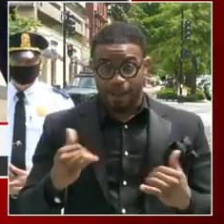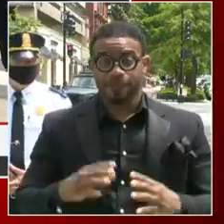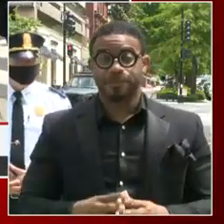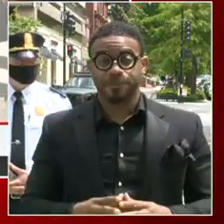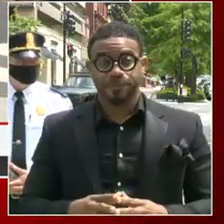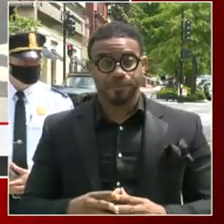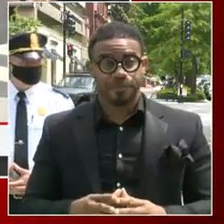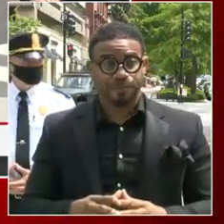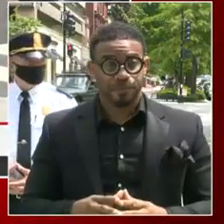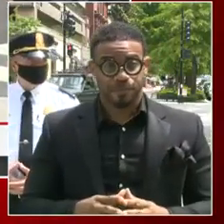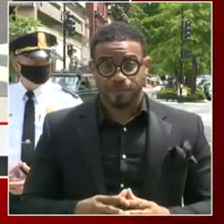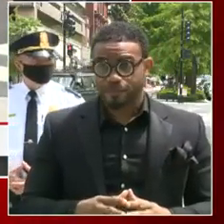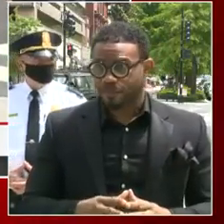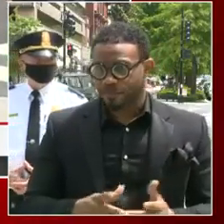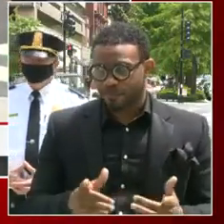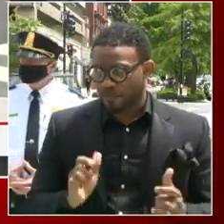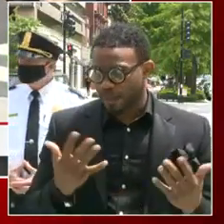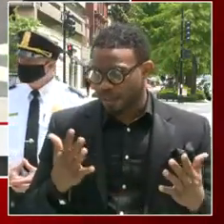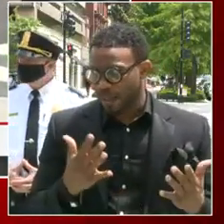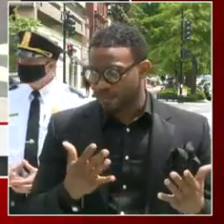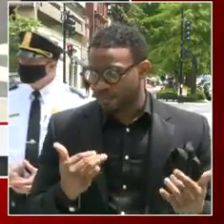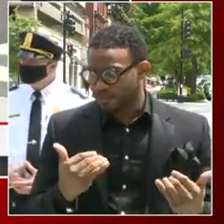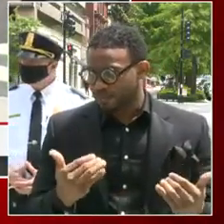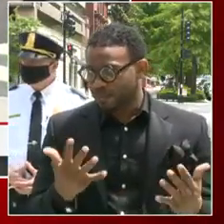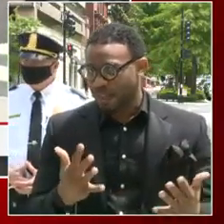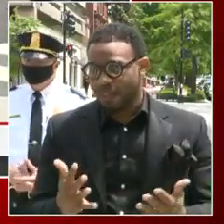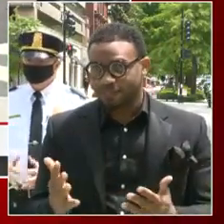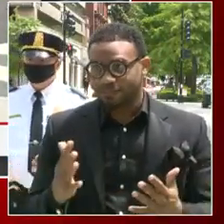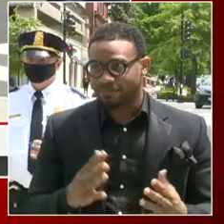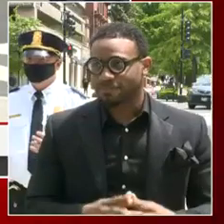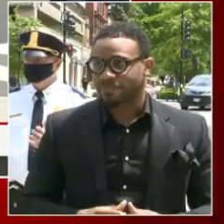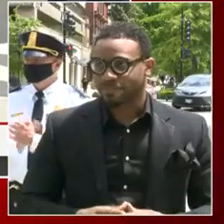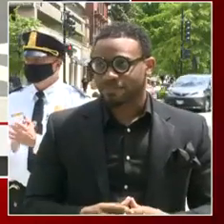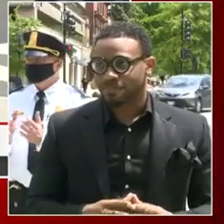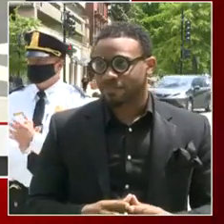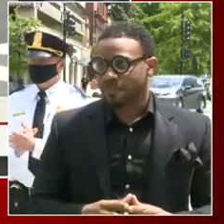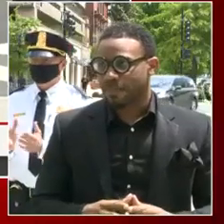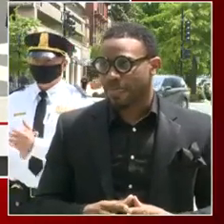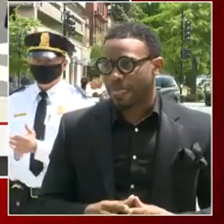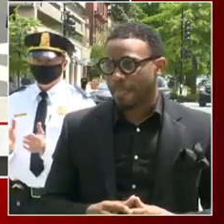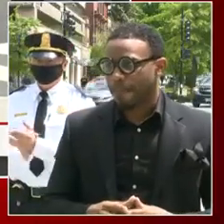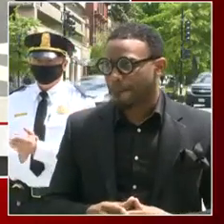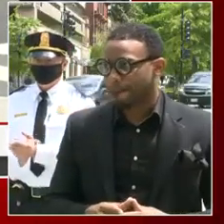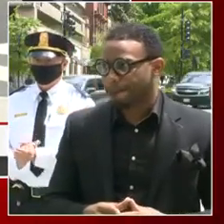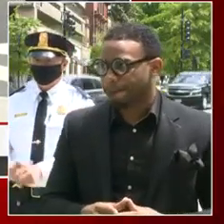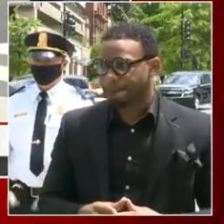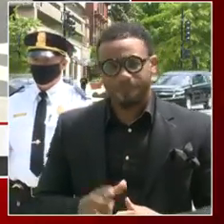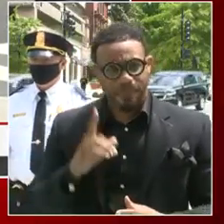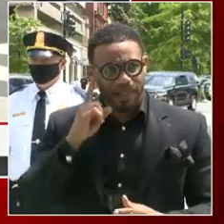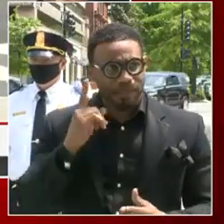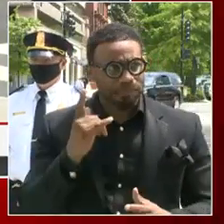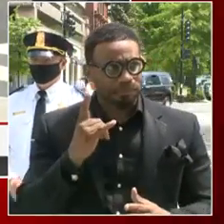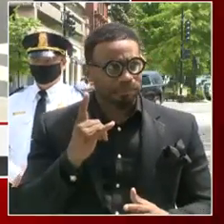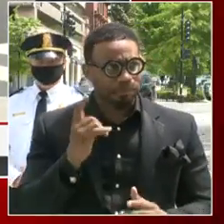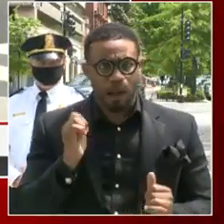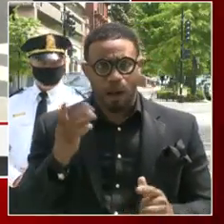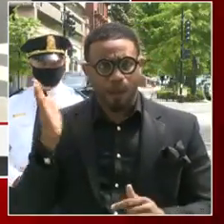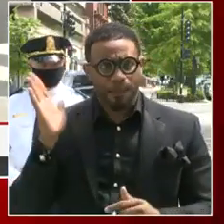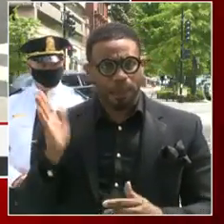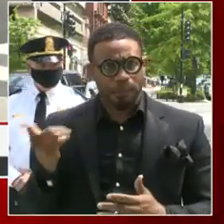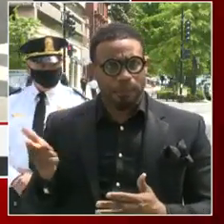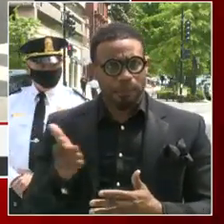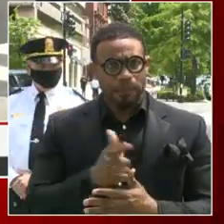that, yeah, you can clap for Demois. That's fine. I think that's all our